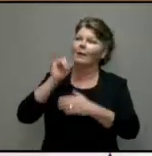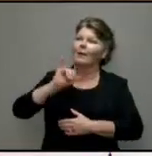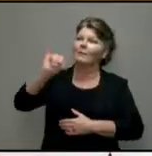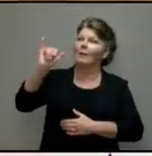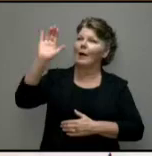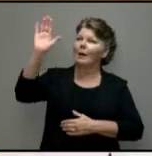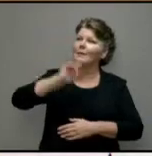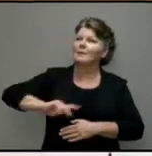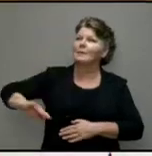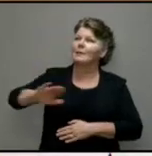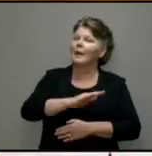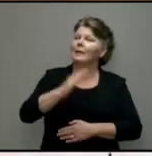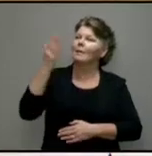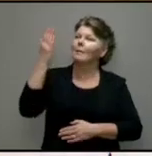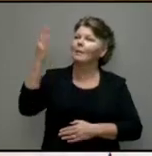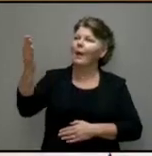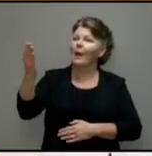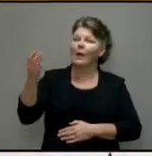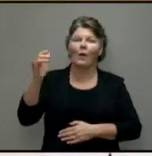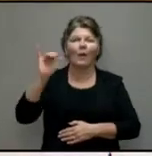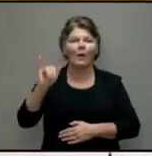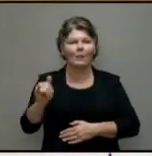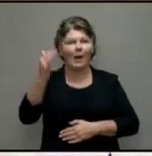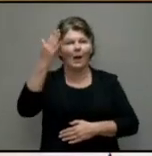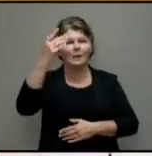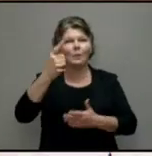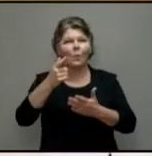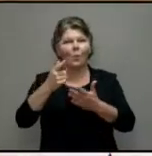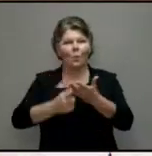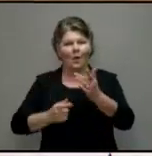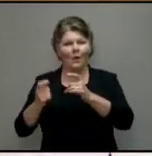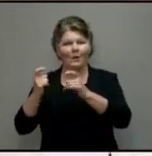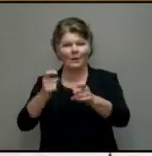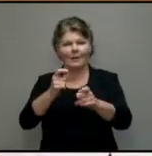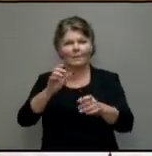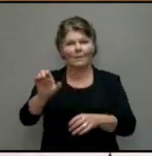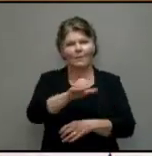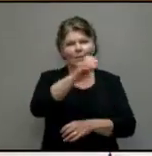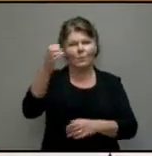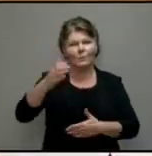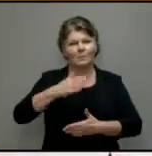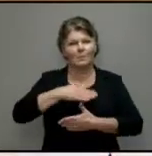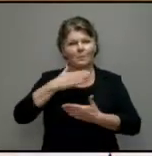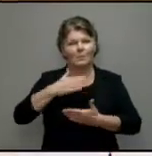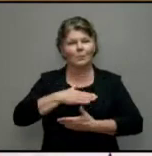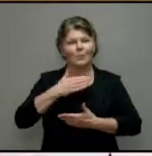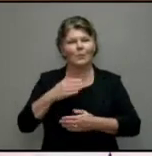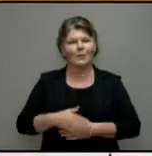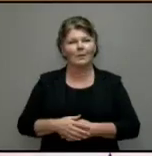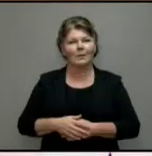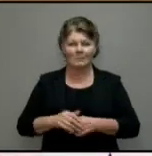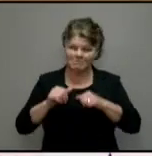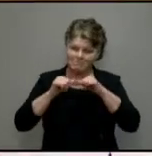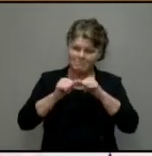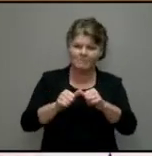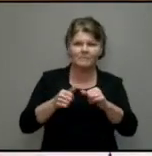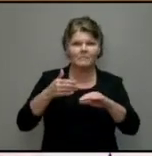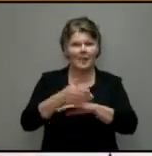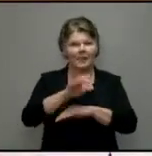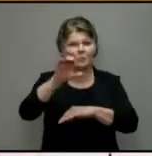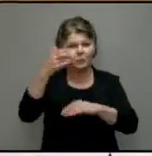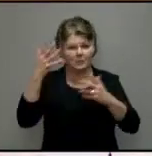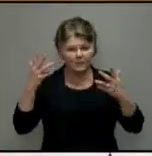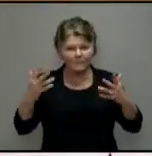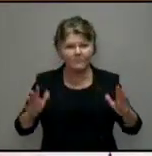kingdom. That's what brings us Christmas joy. That's what keeps us alive long after Christmas lights are taken